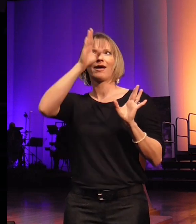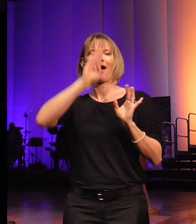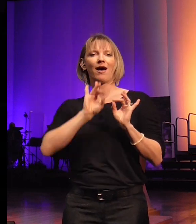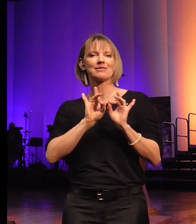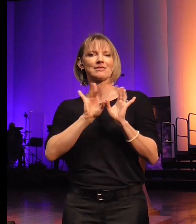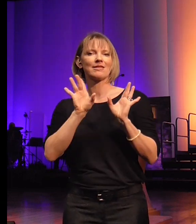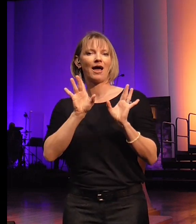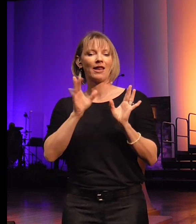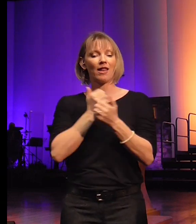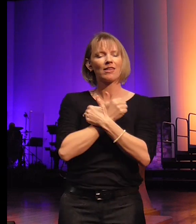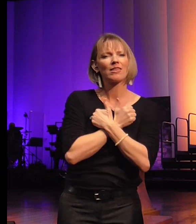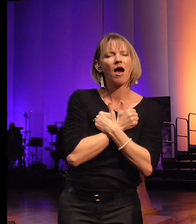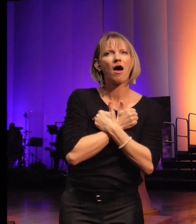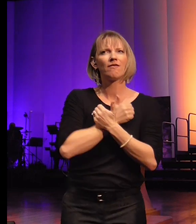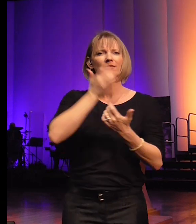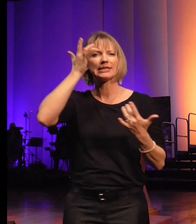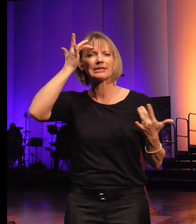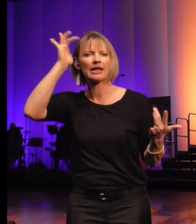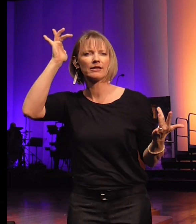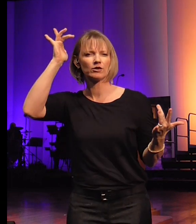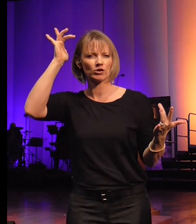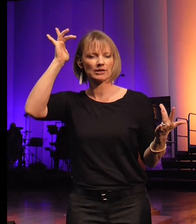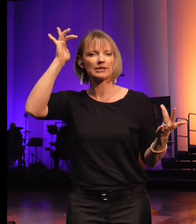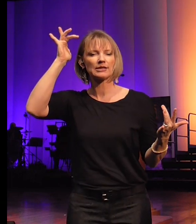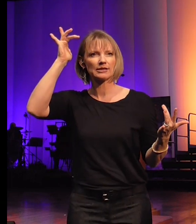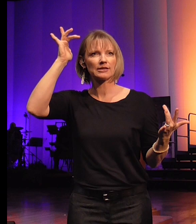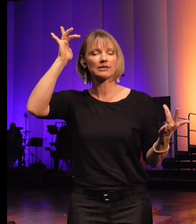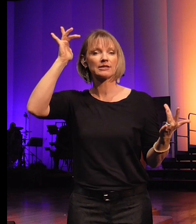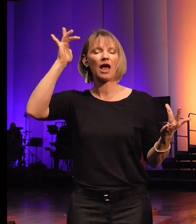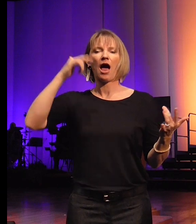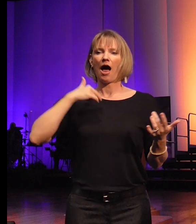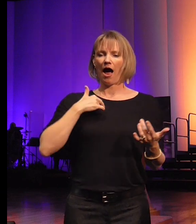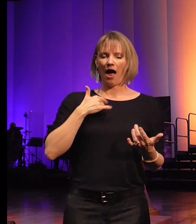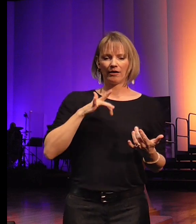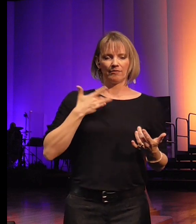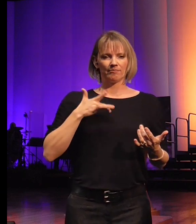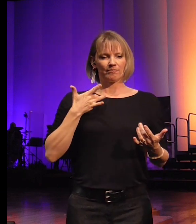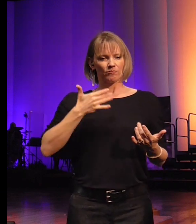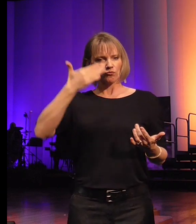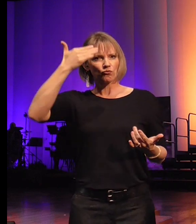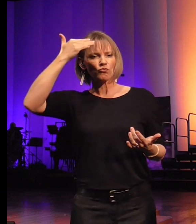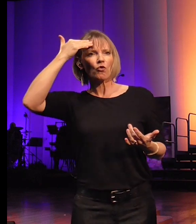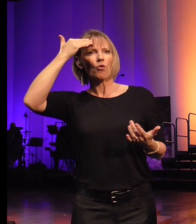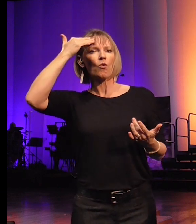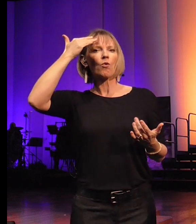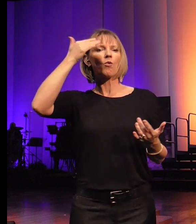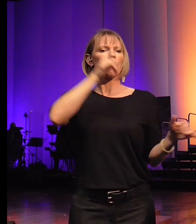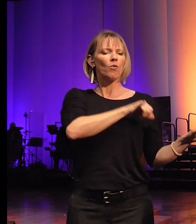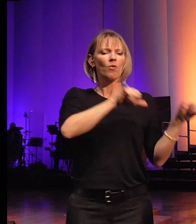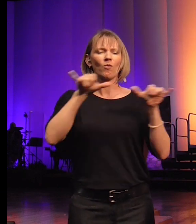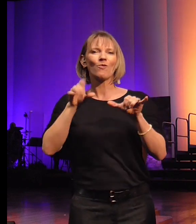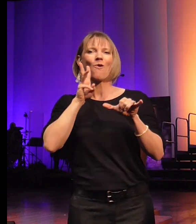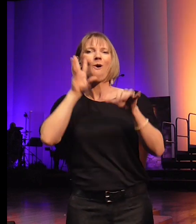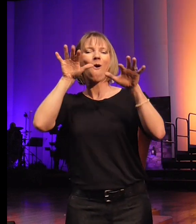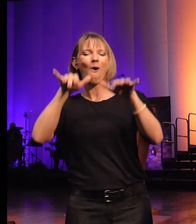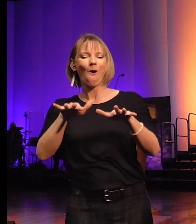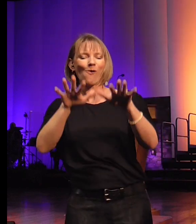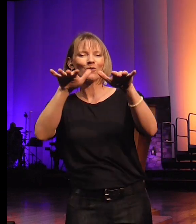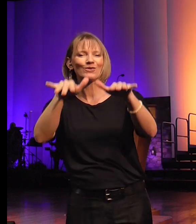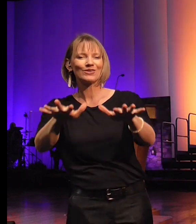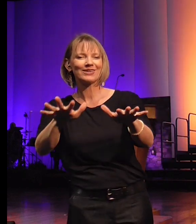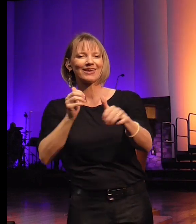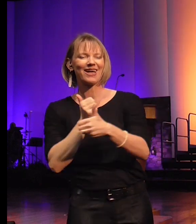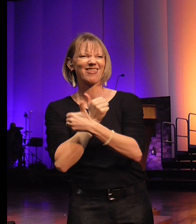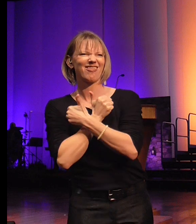It is that love, it is that intelligence. And I sense it as an ocean of love